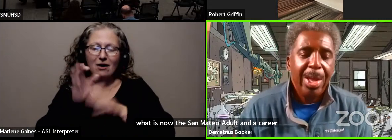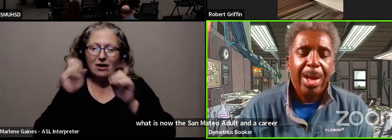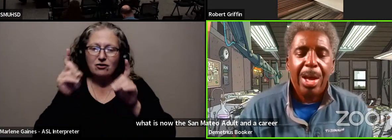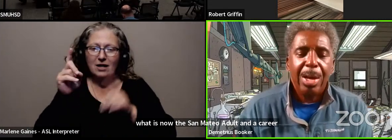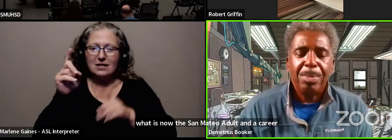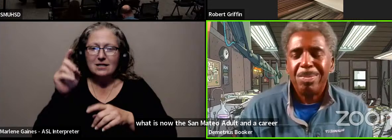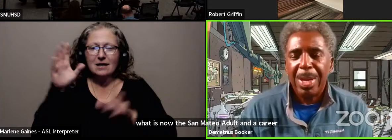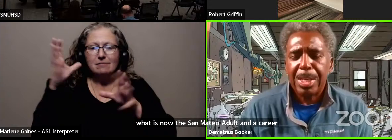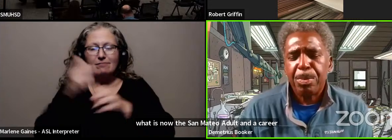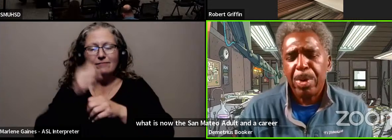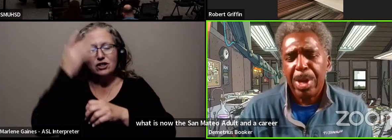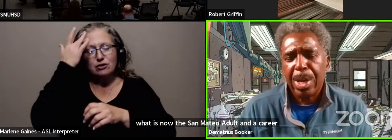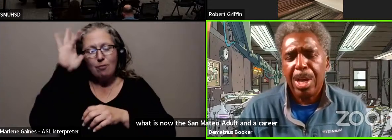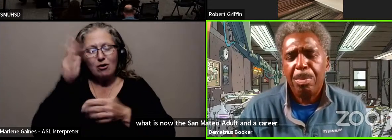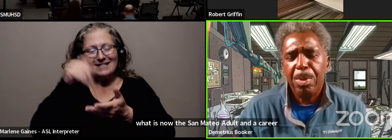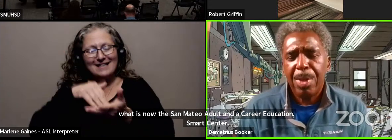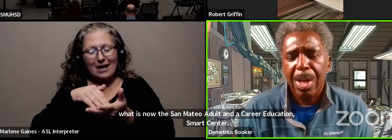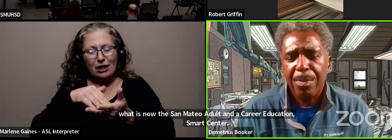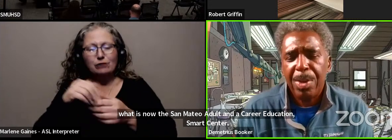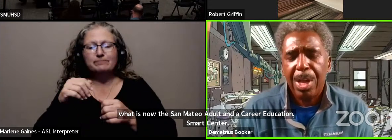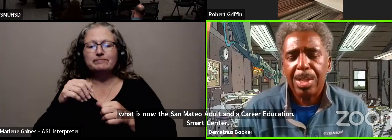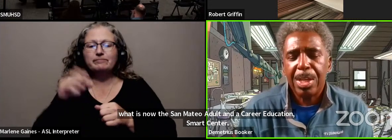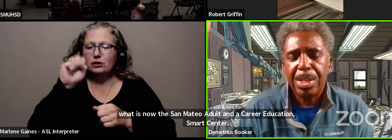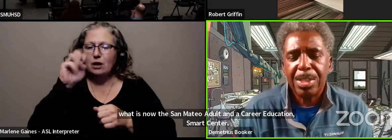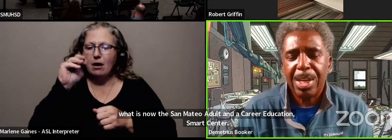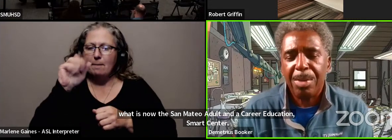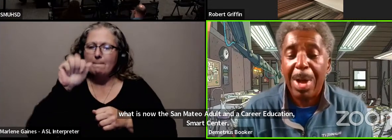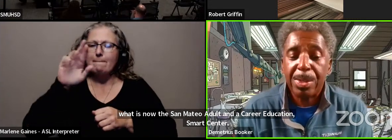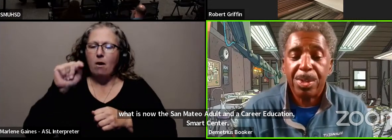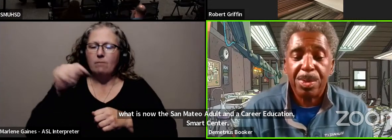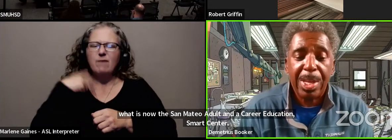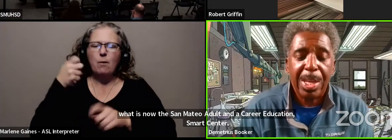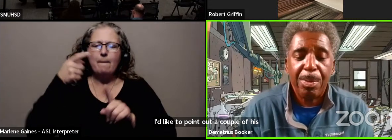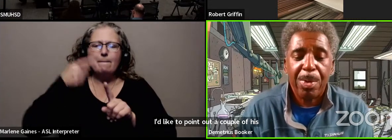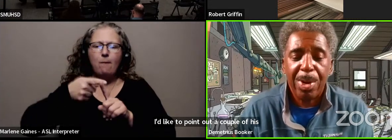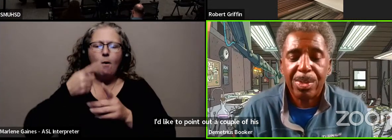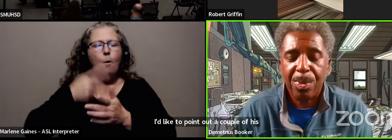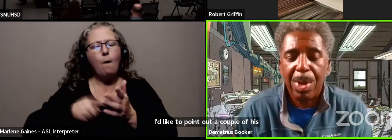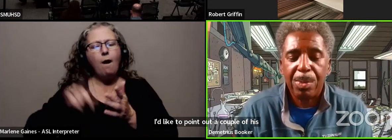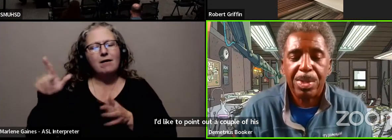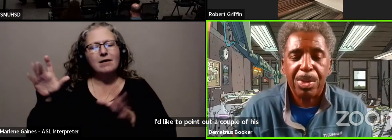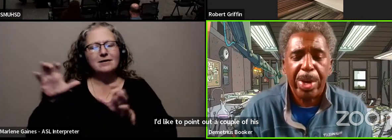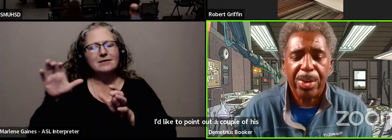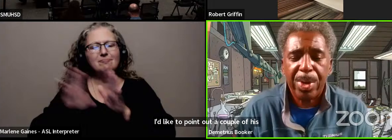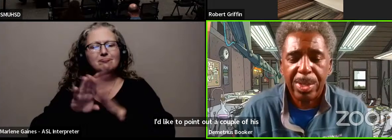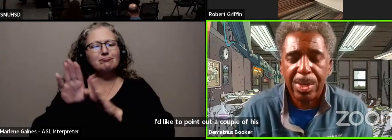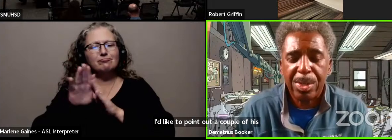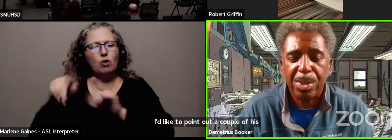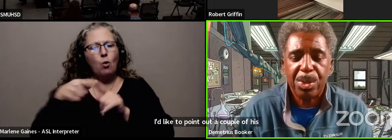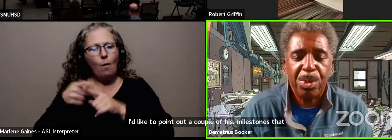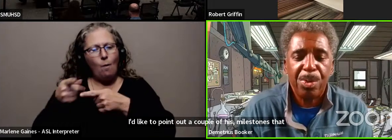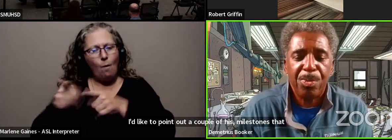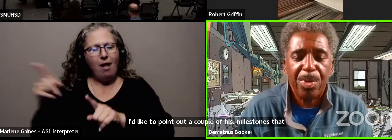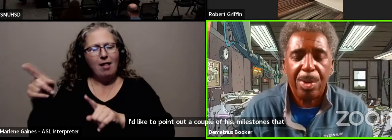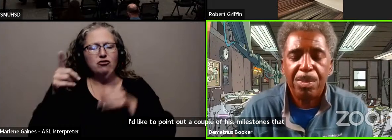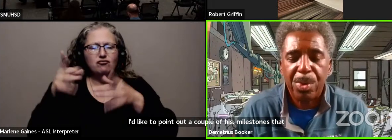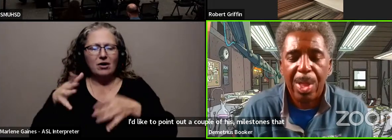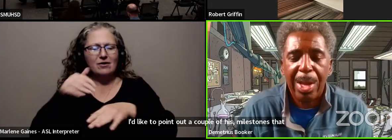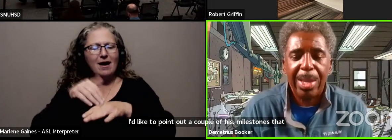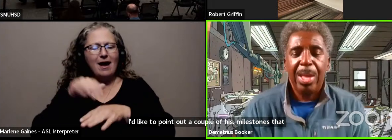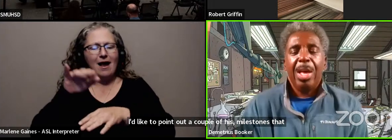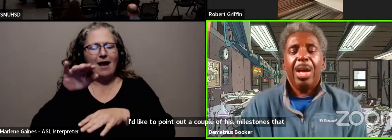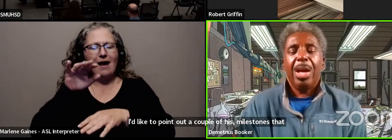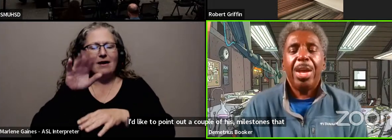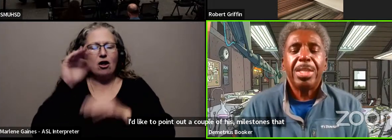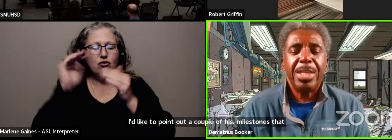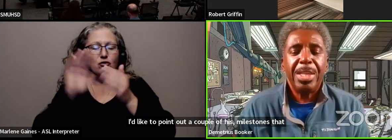Center. I'd like to point out a couple of his milestones that he came across while he was director at the adult school from